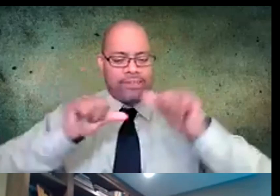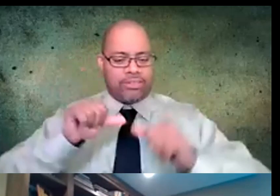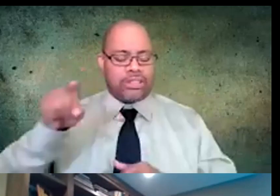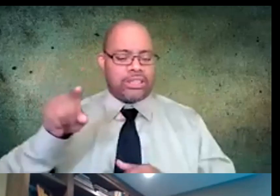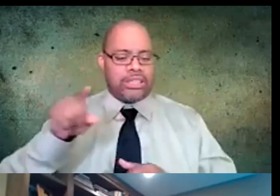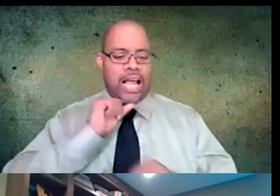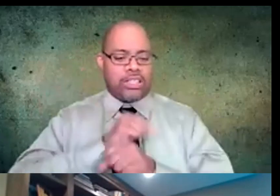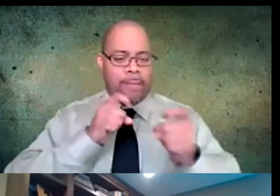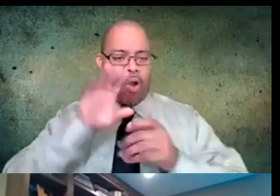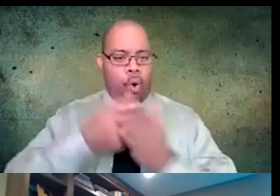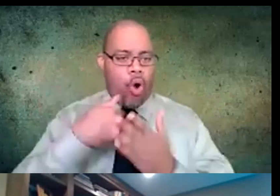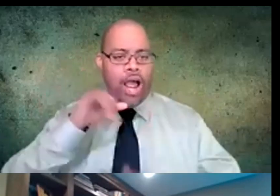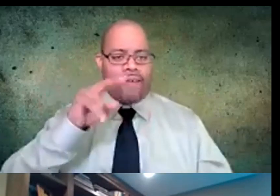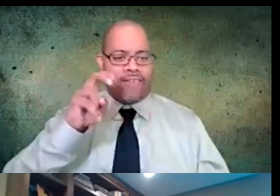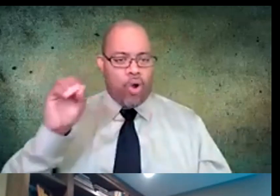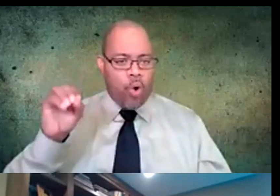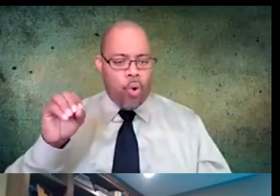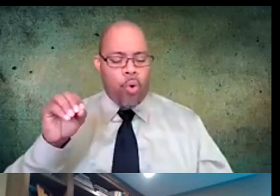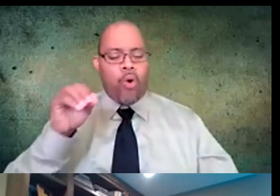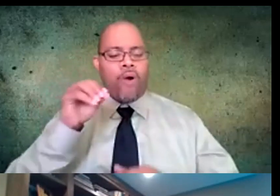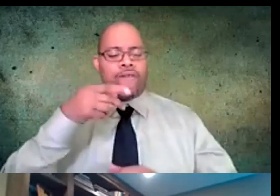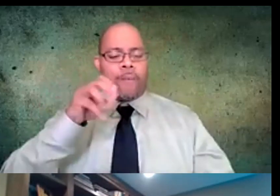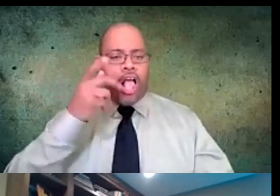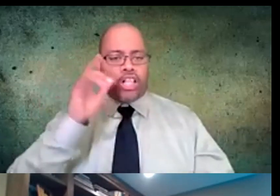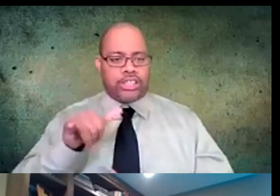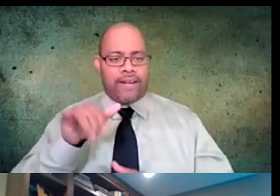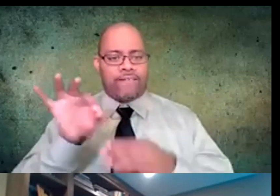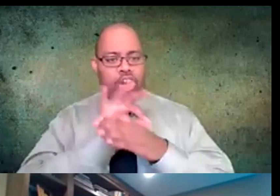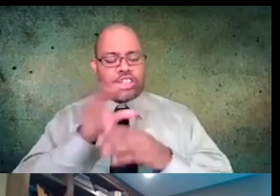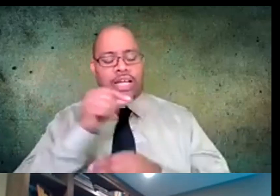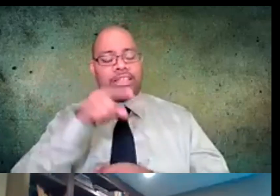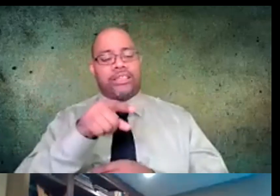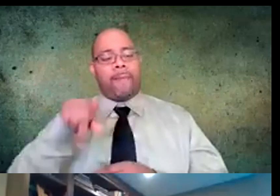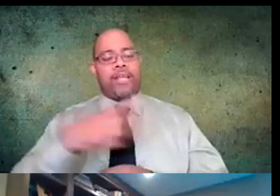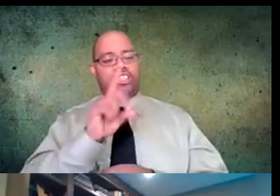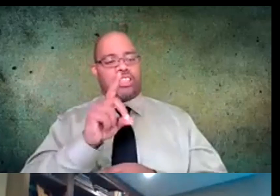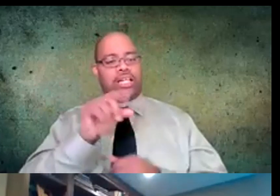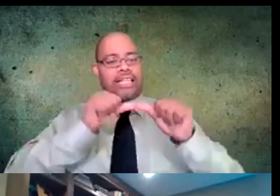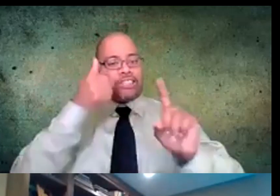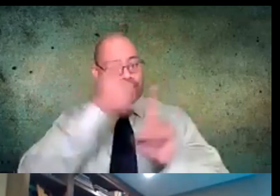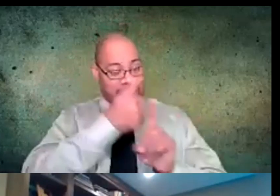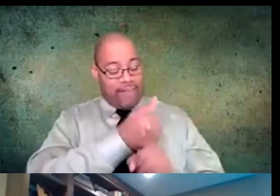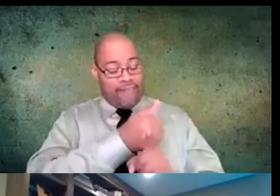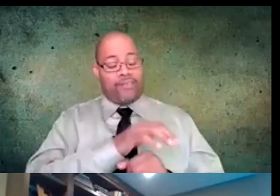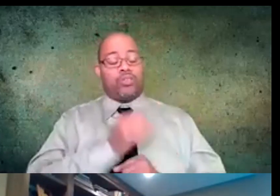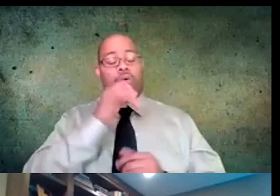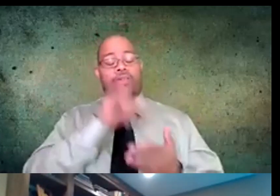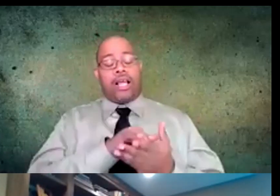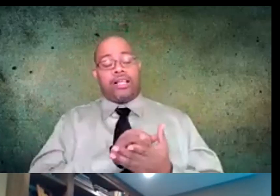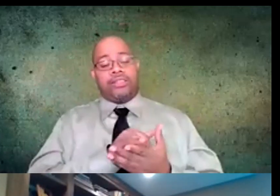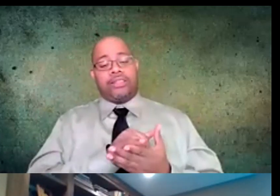all our in vivo pharmacology functions. And she is a PhD scientist herself. So that's the